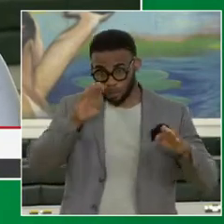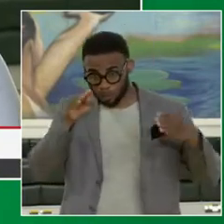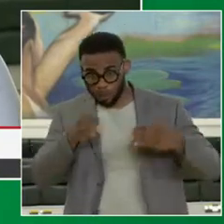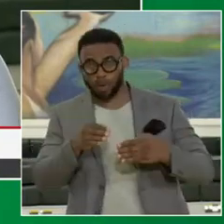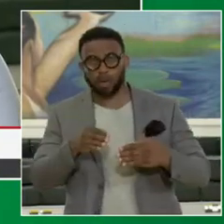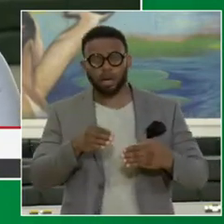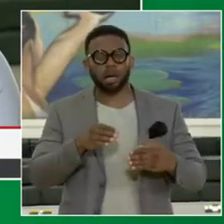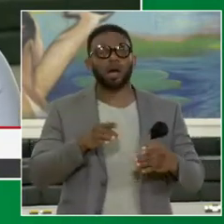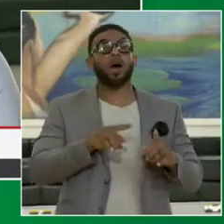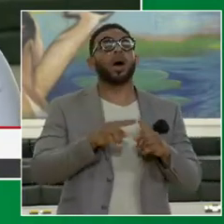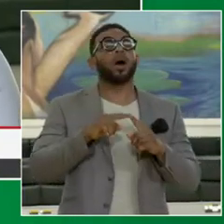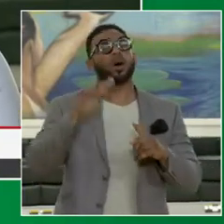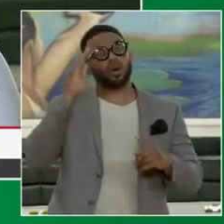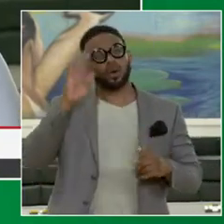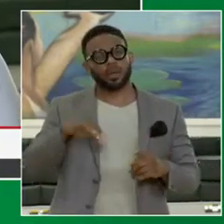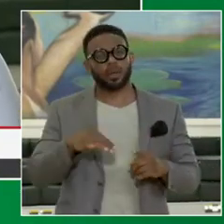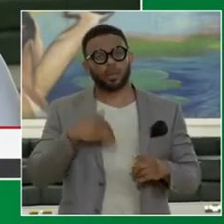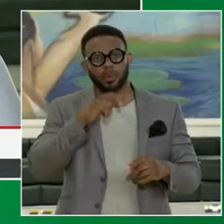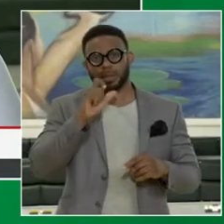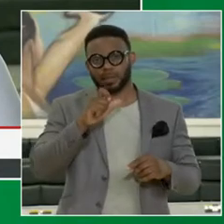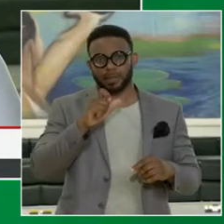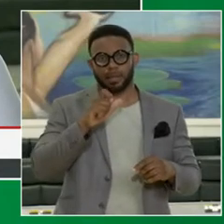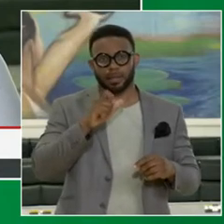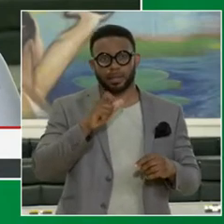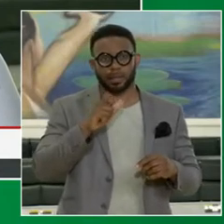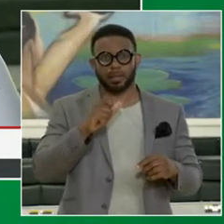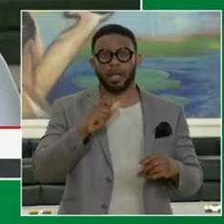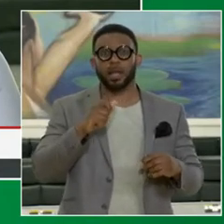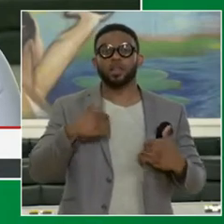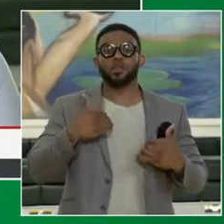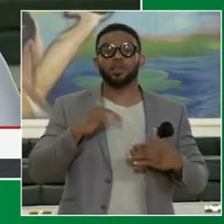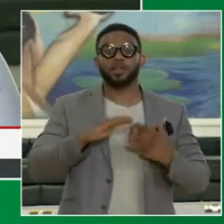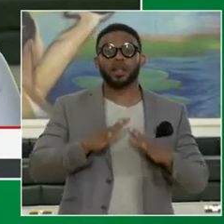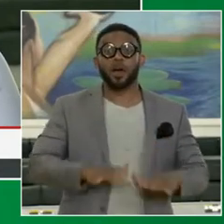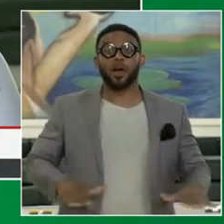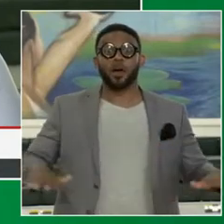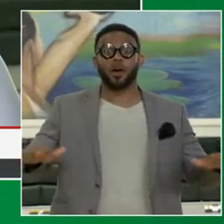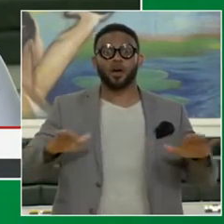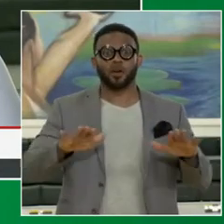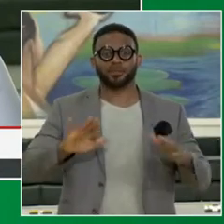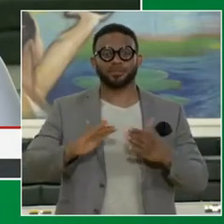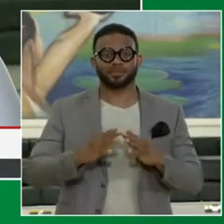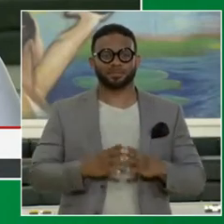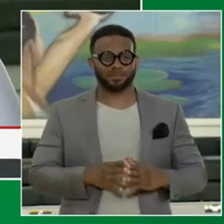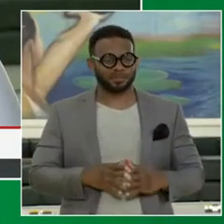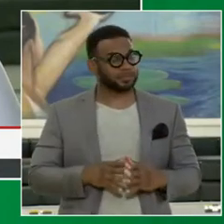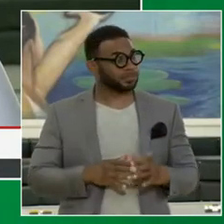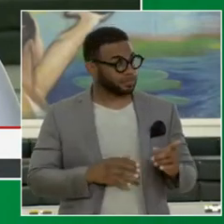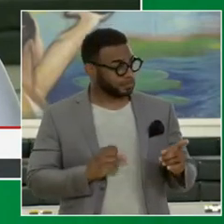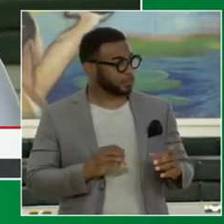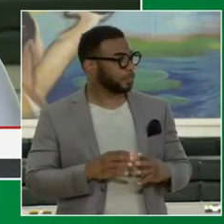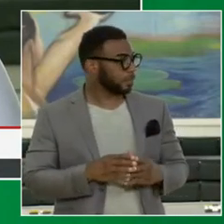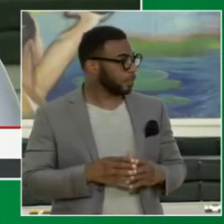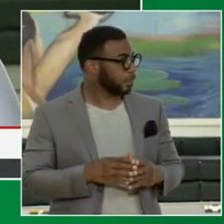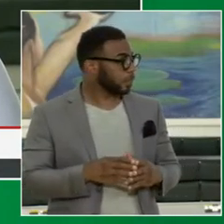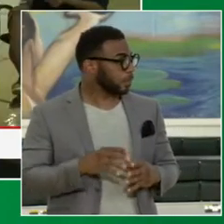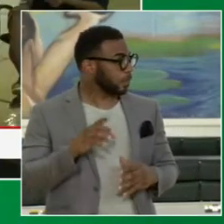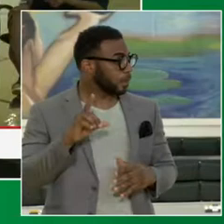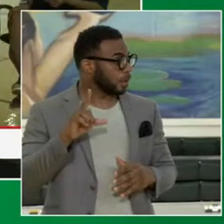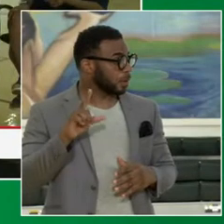working with, but we also know that we're going to meet the needs of the city across the entire city. Absolutely. So